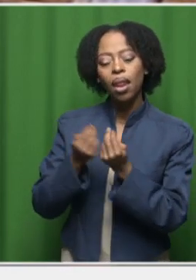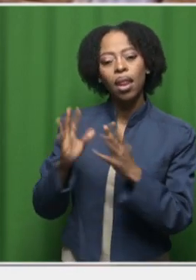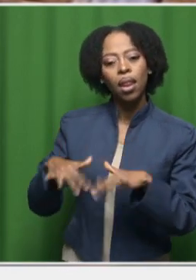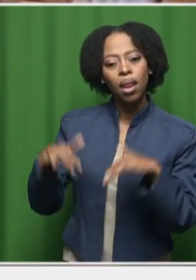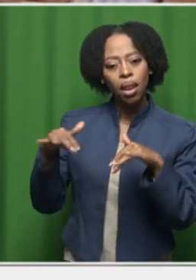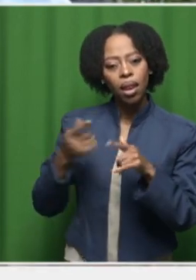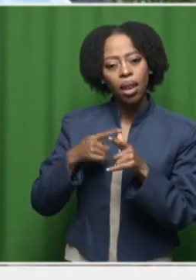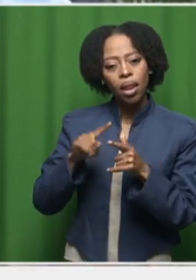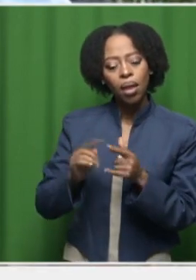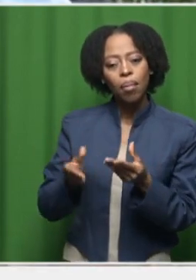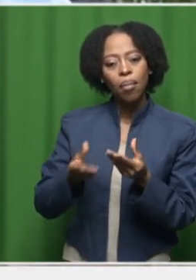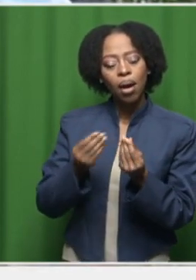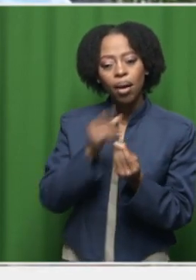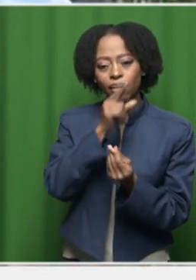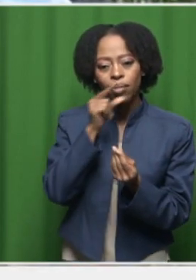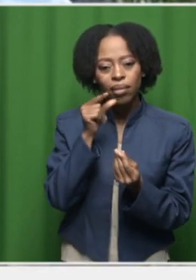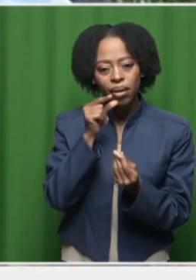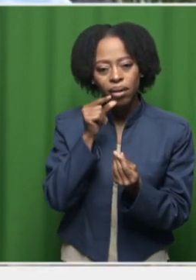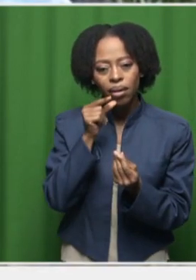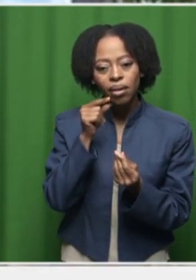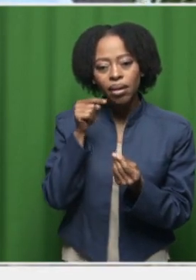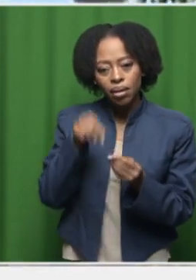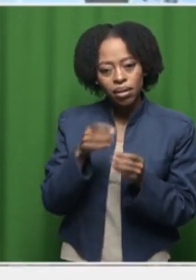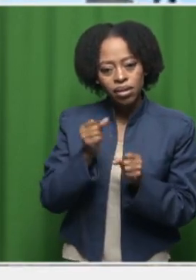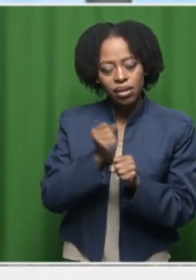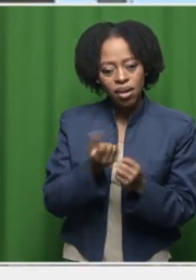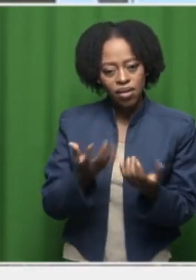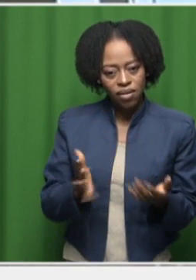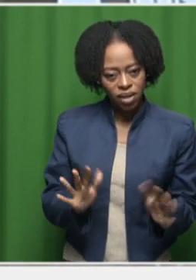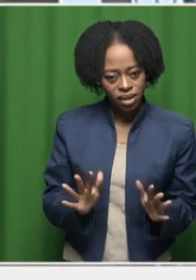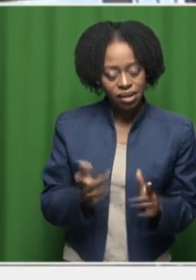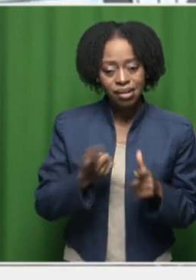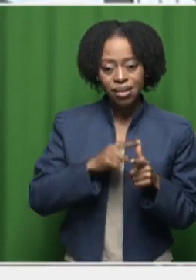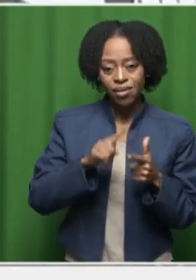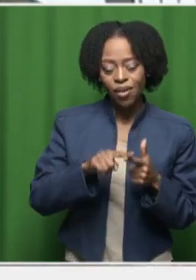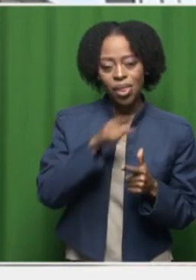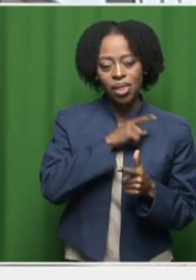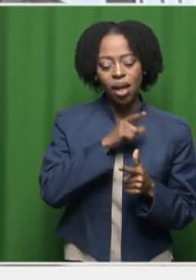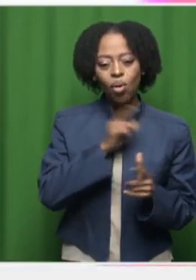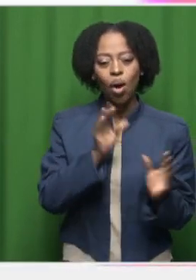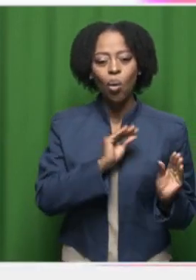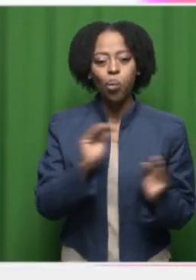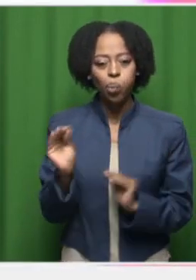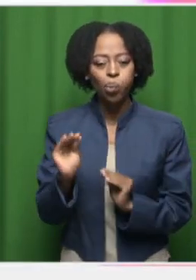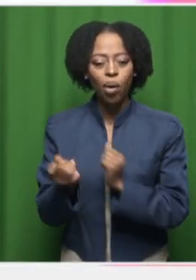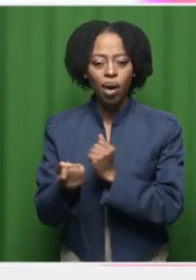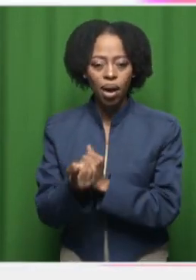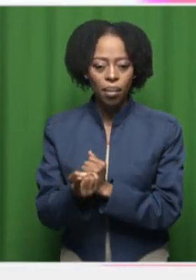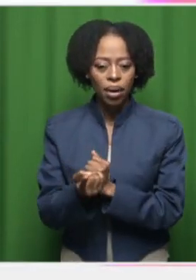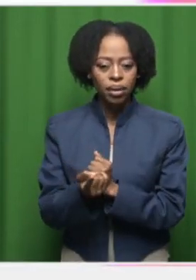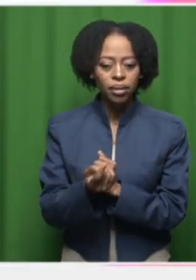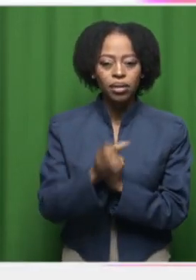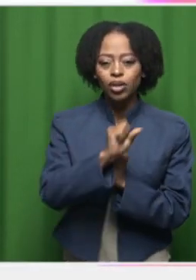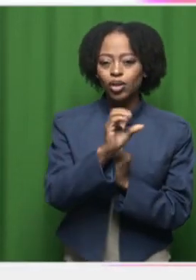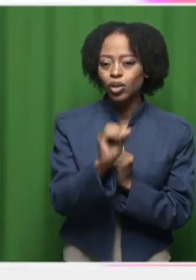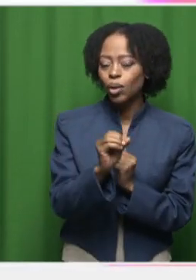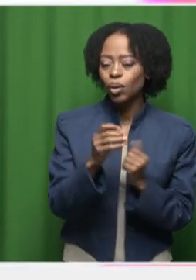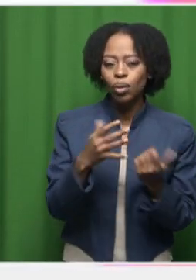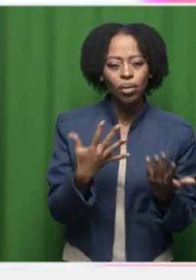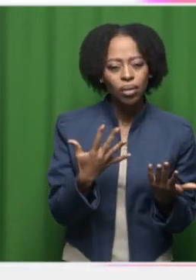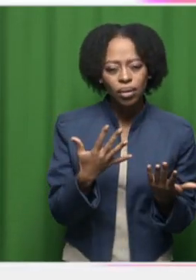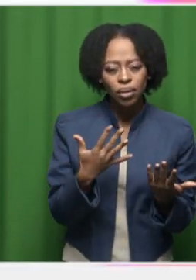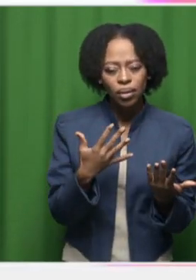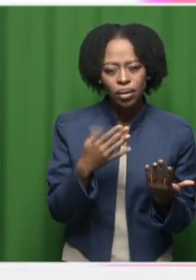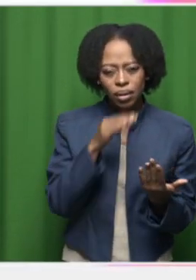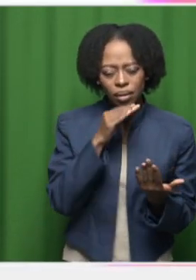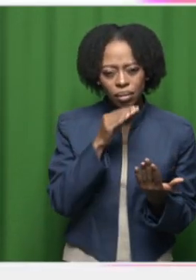he had only gotten the names sometime this year, and therefore that's why he was delaying on his part. So it's really disappointing that